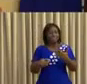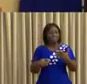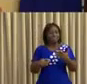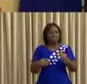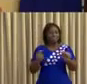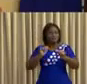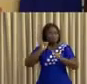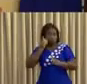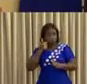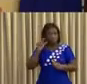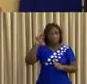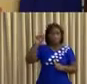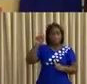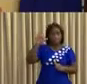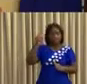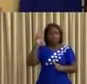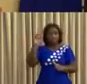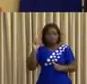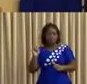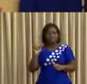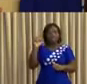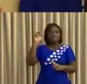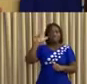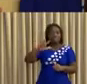From tomorrow, in